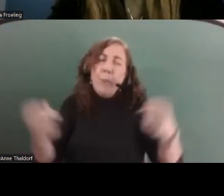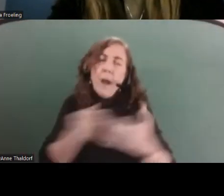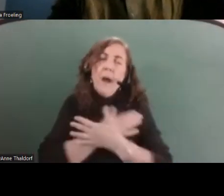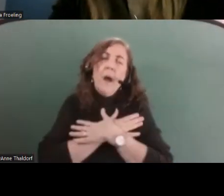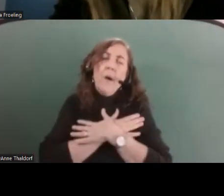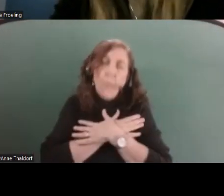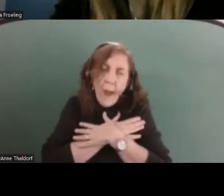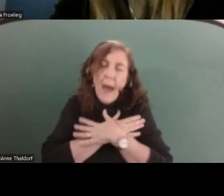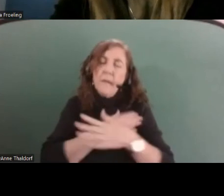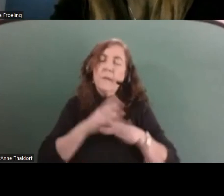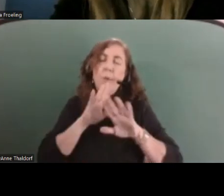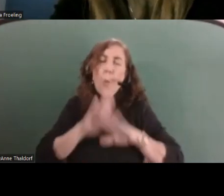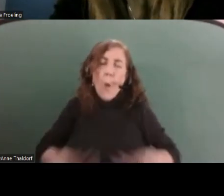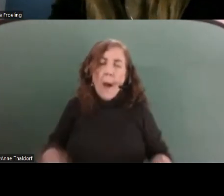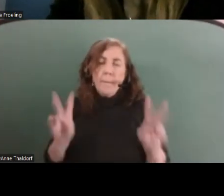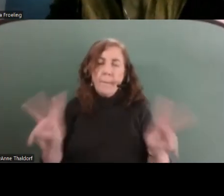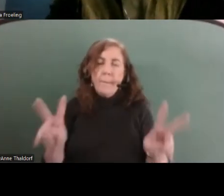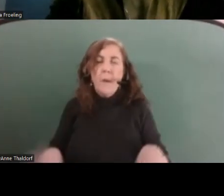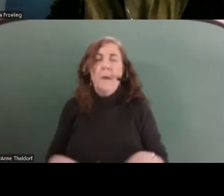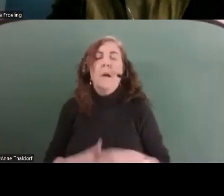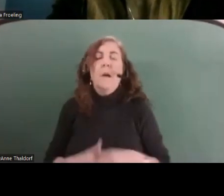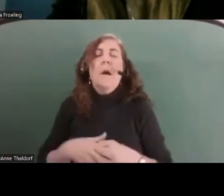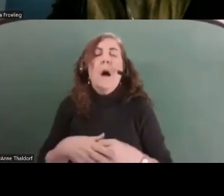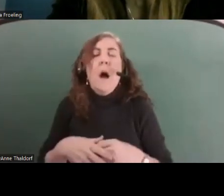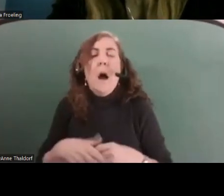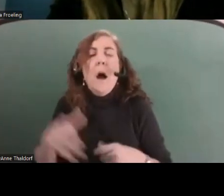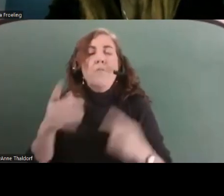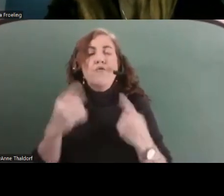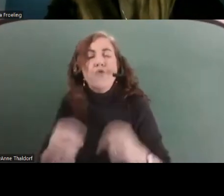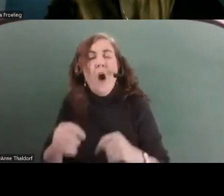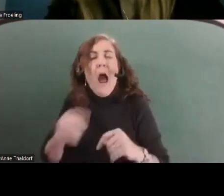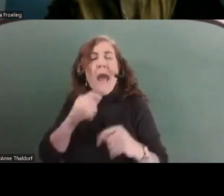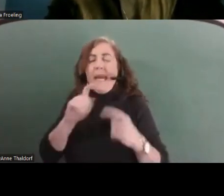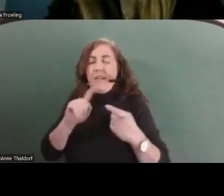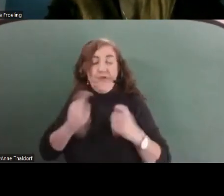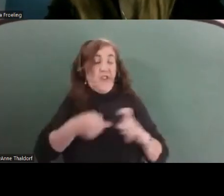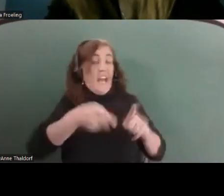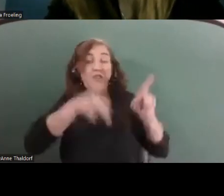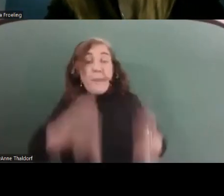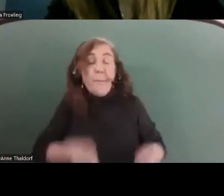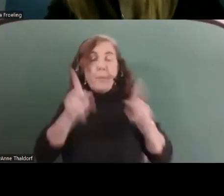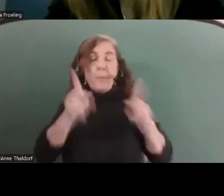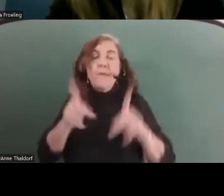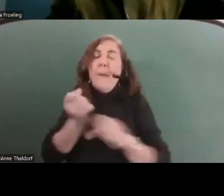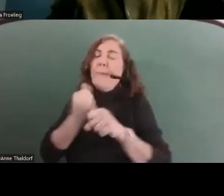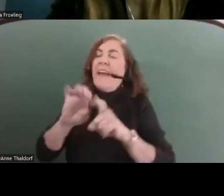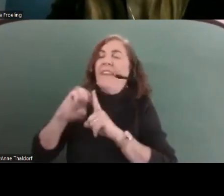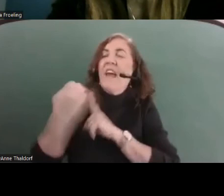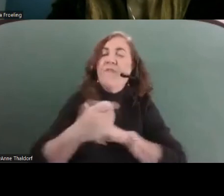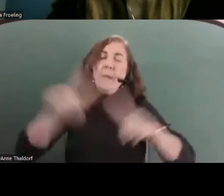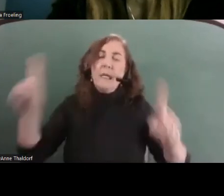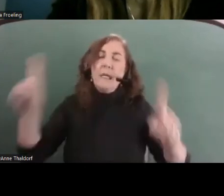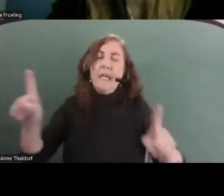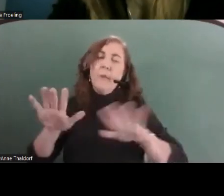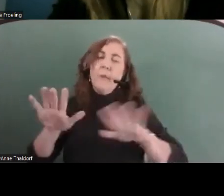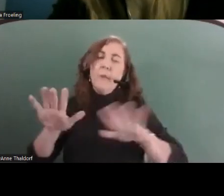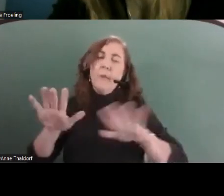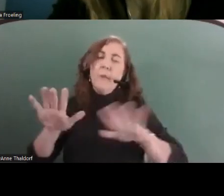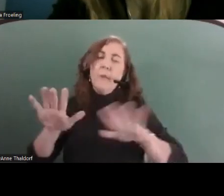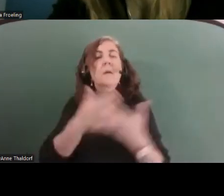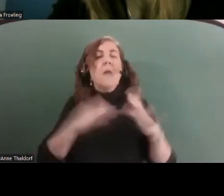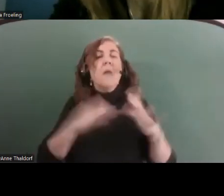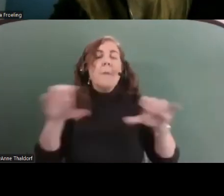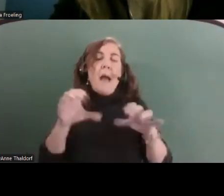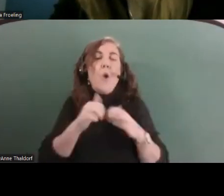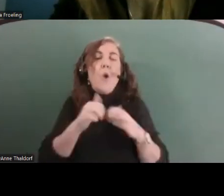of trying to change them. You can schedule time without listening activities. Try FM or